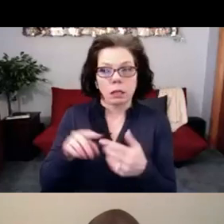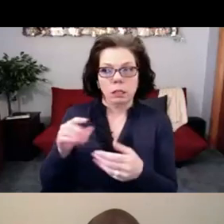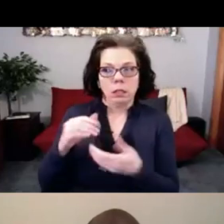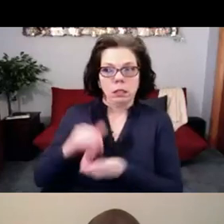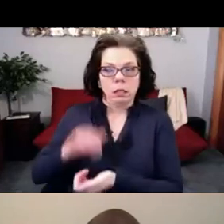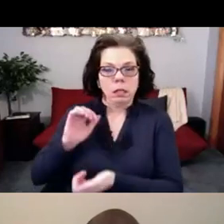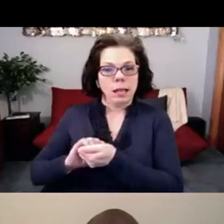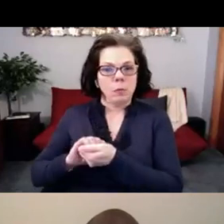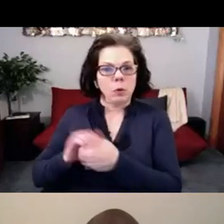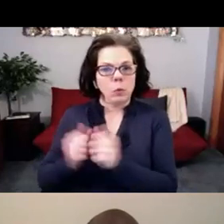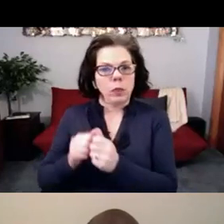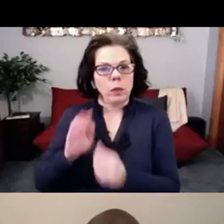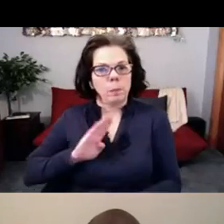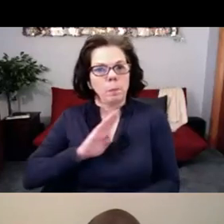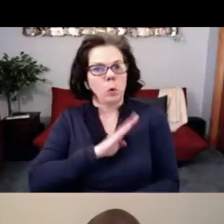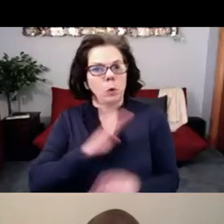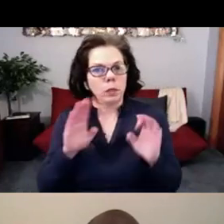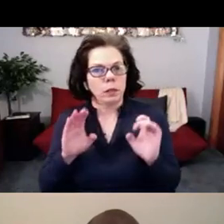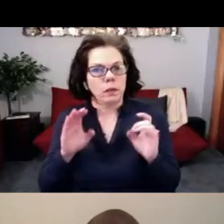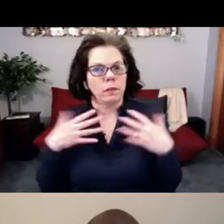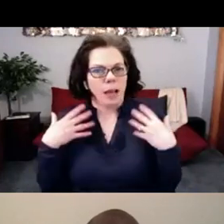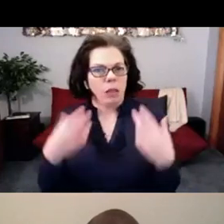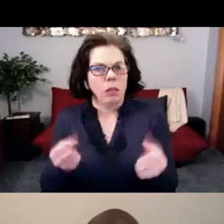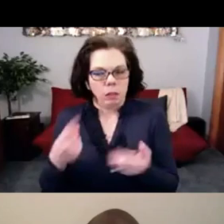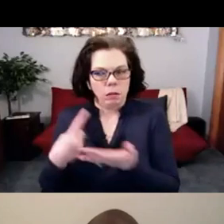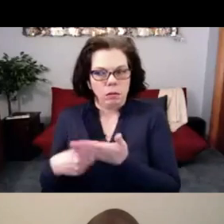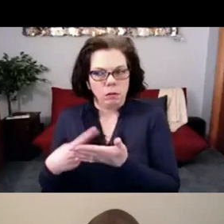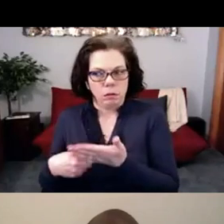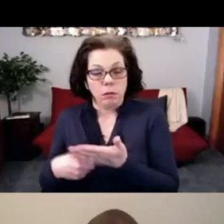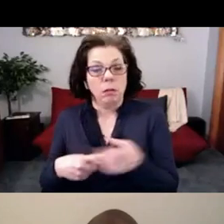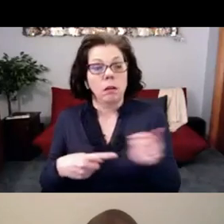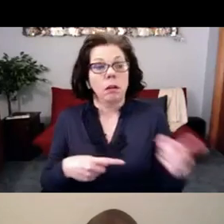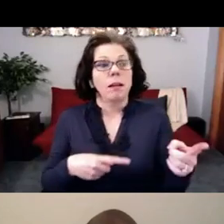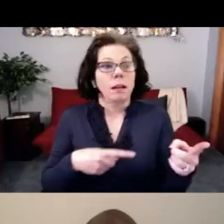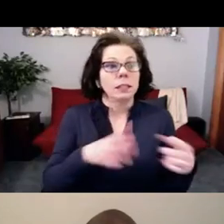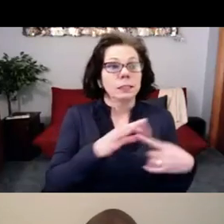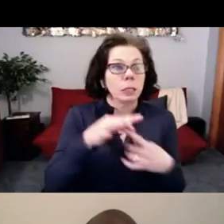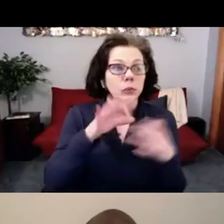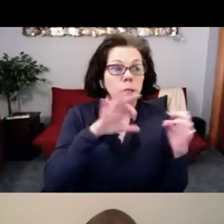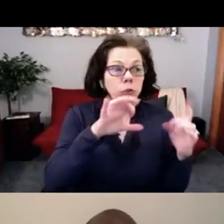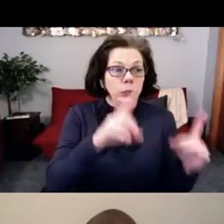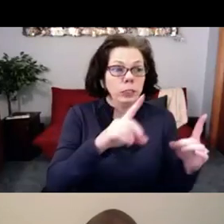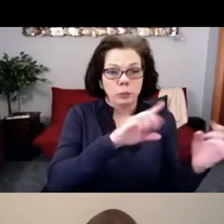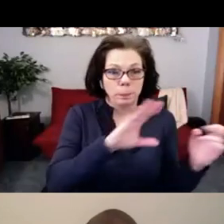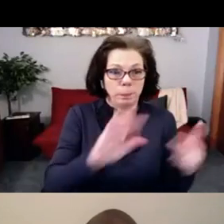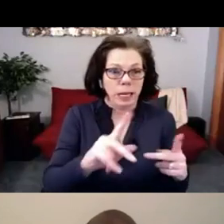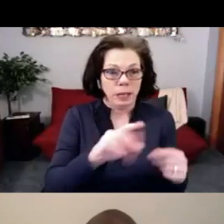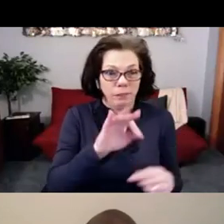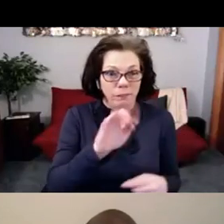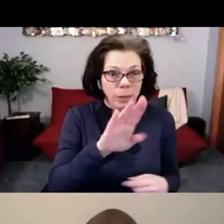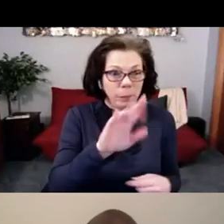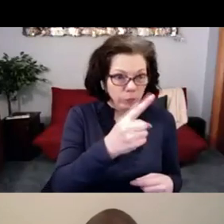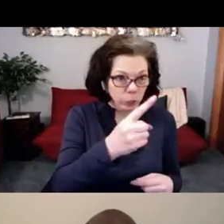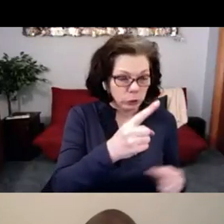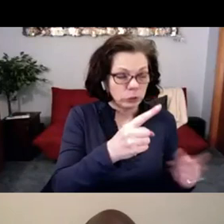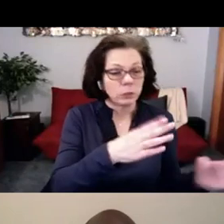the students and are substantially separate. They're going to come back the 1st. Then we'll hit March 1 and then to April 1. The